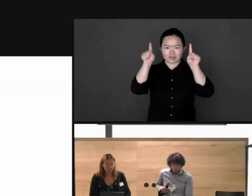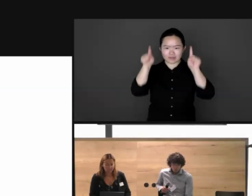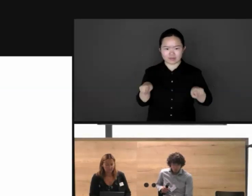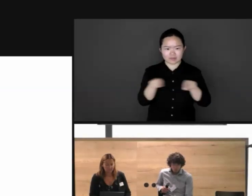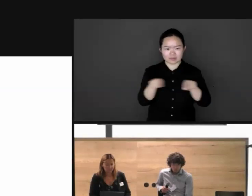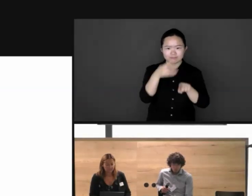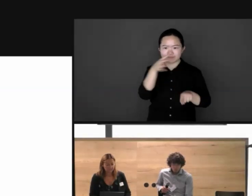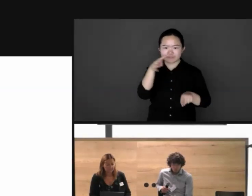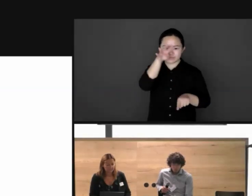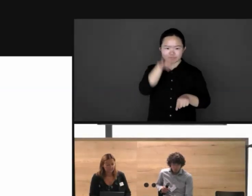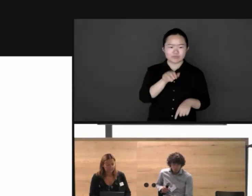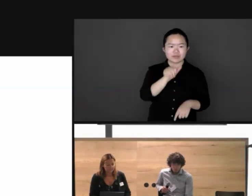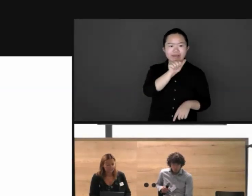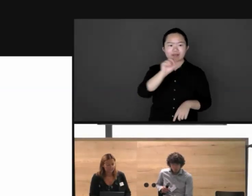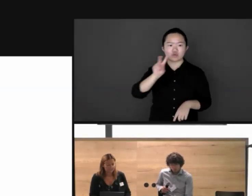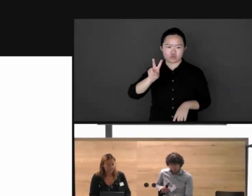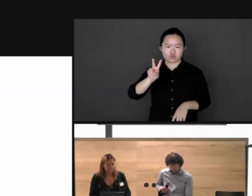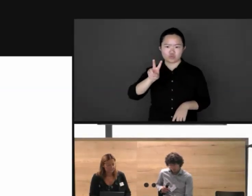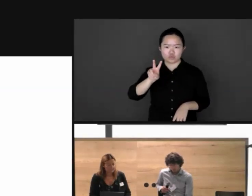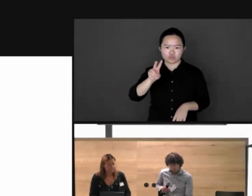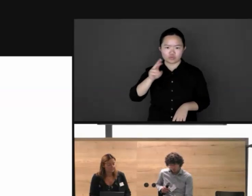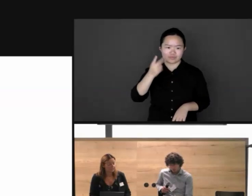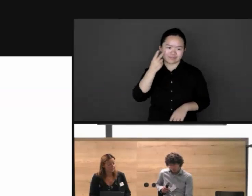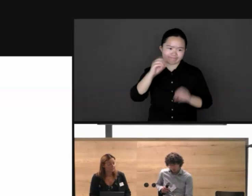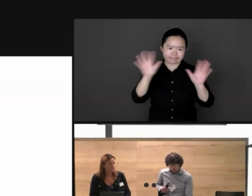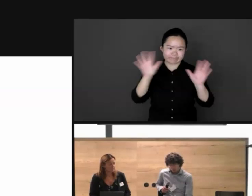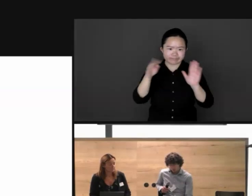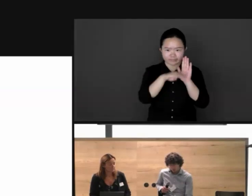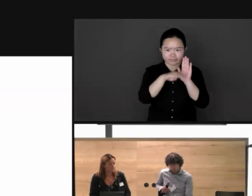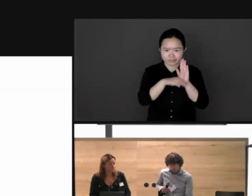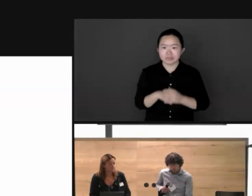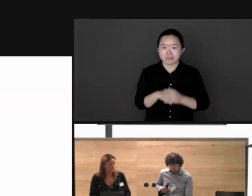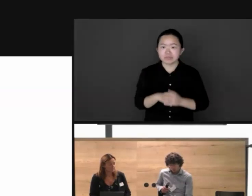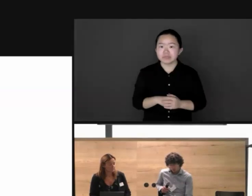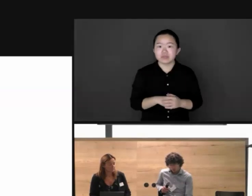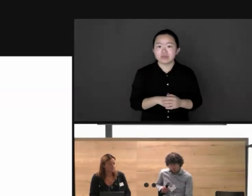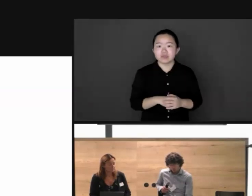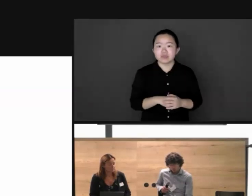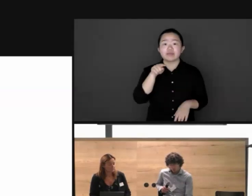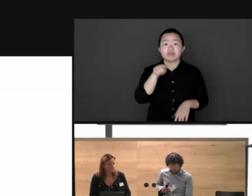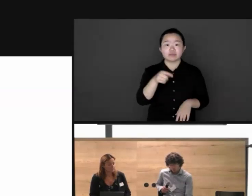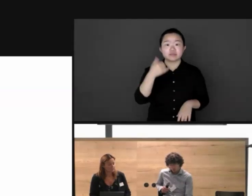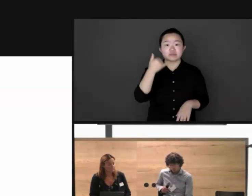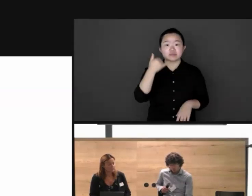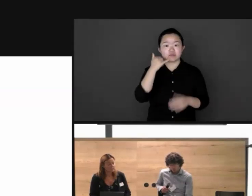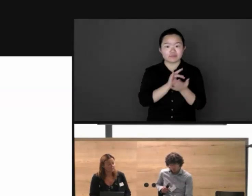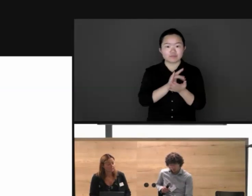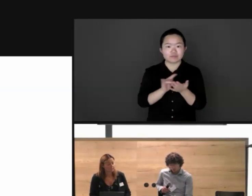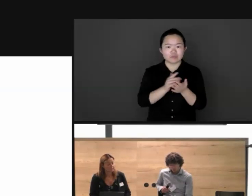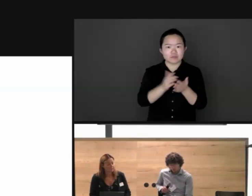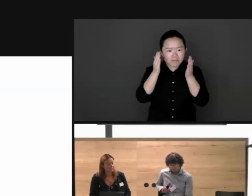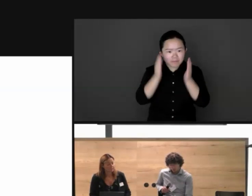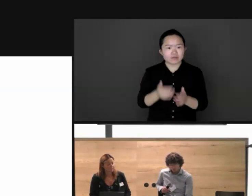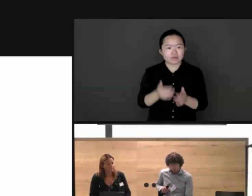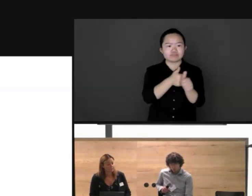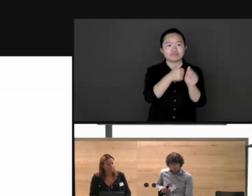table. In fact, the authority is well aware of the ambiguity of some EN standard requirements that